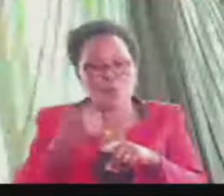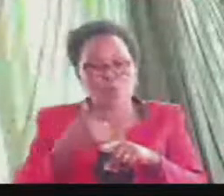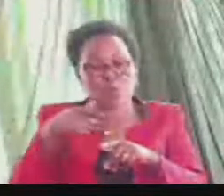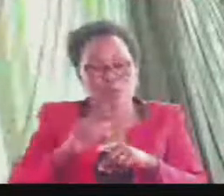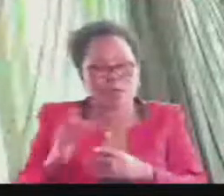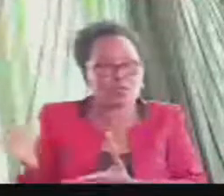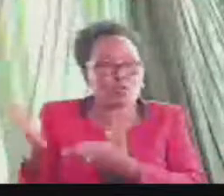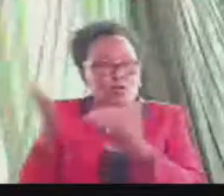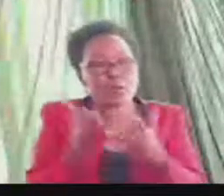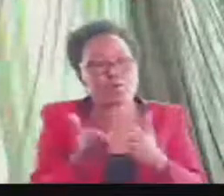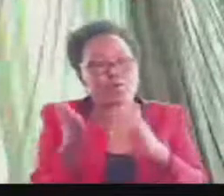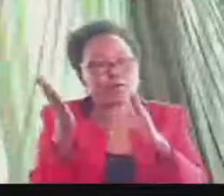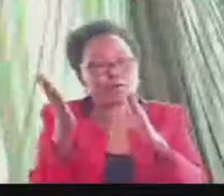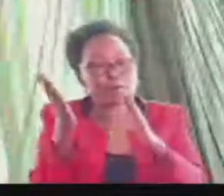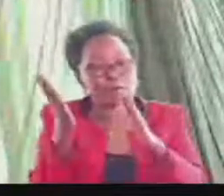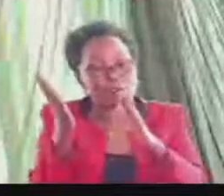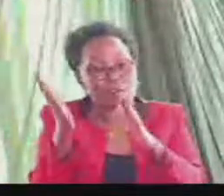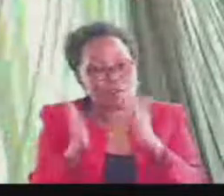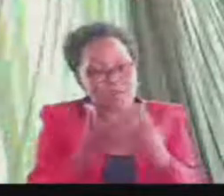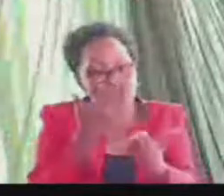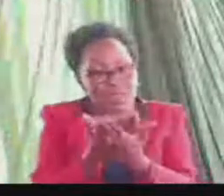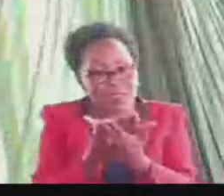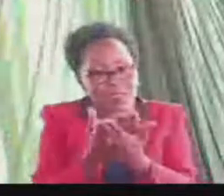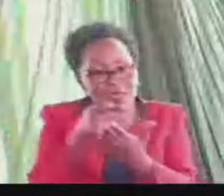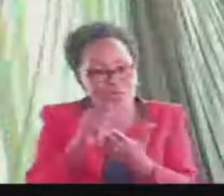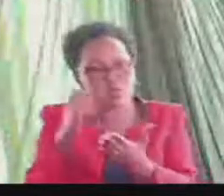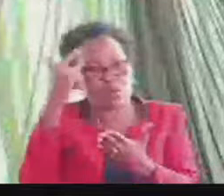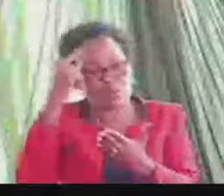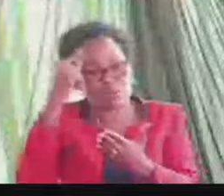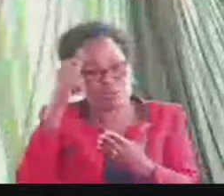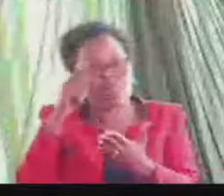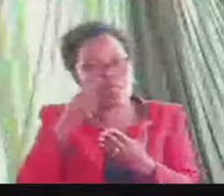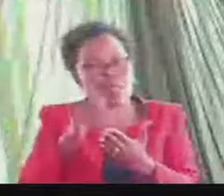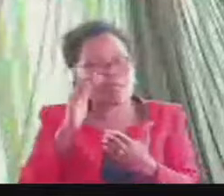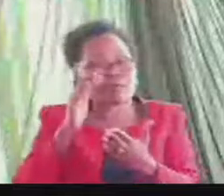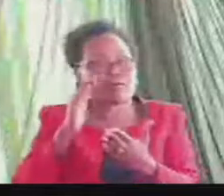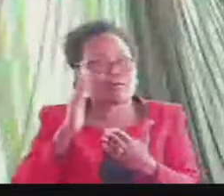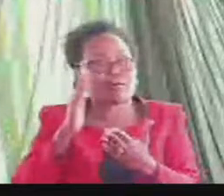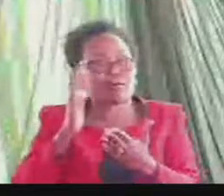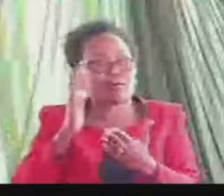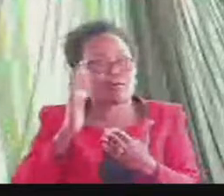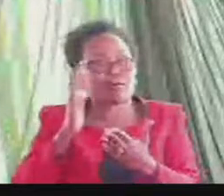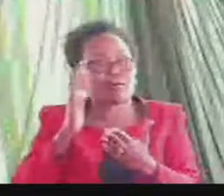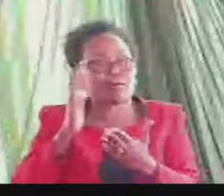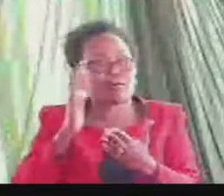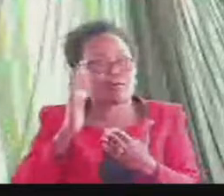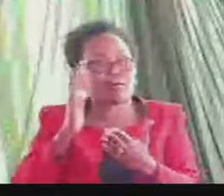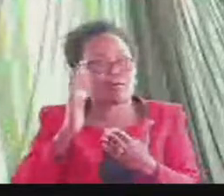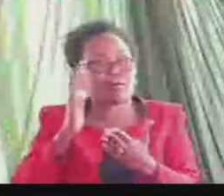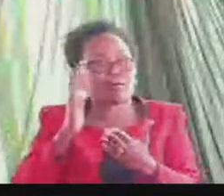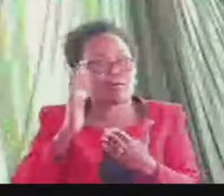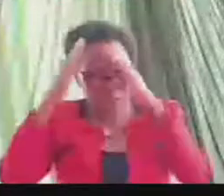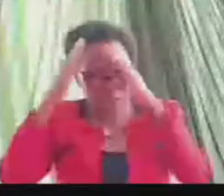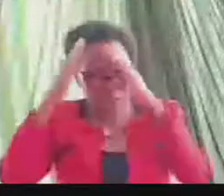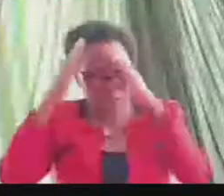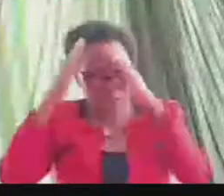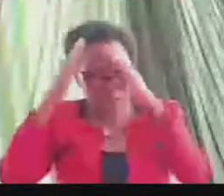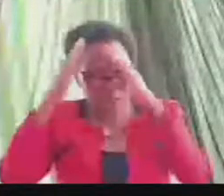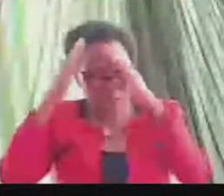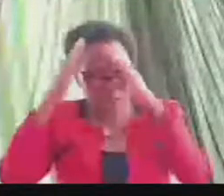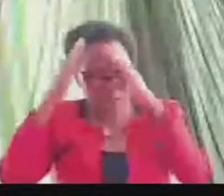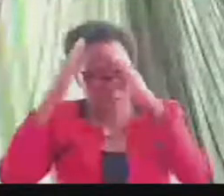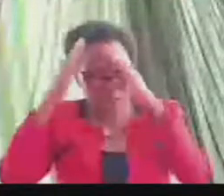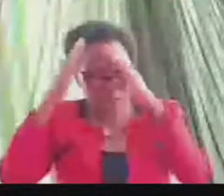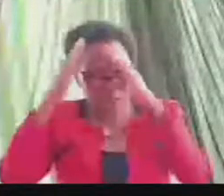I'm a Muslim, so let's go to this Muslim brother of ours and terminate this criminal case,